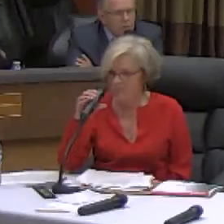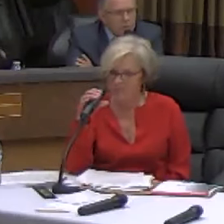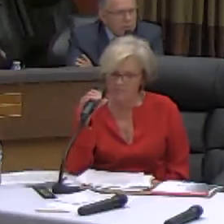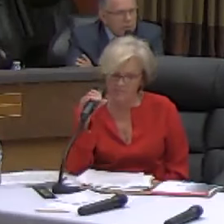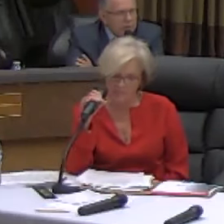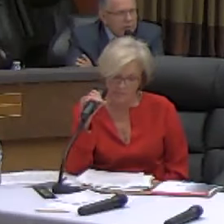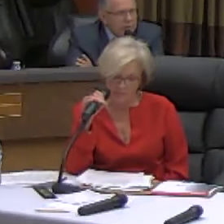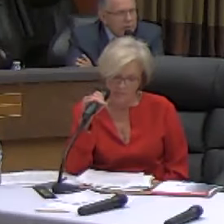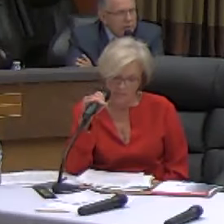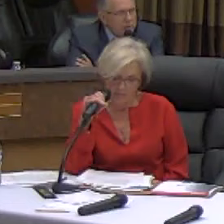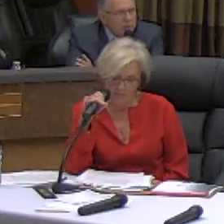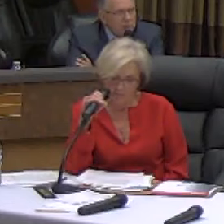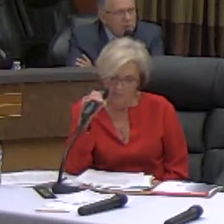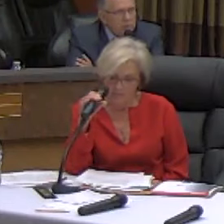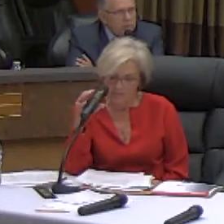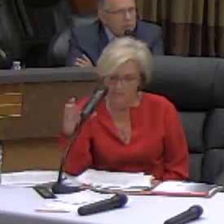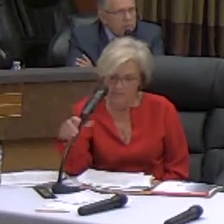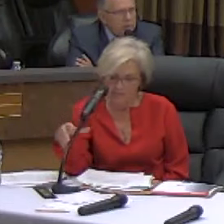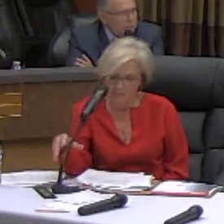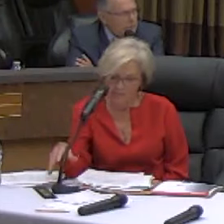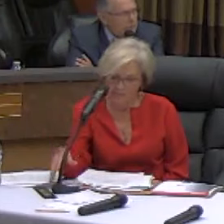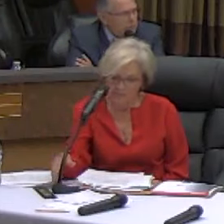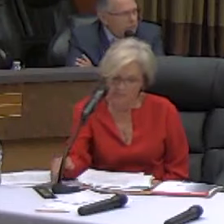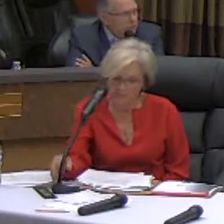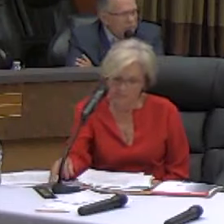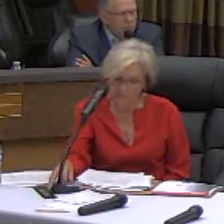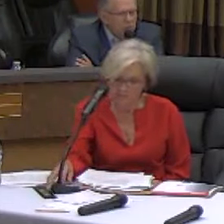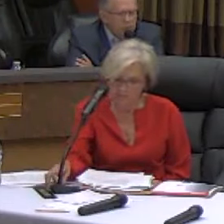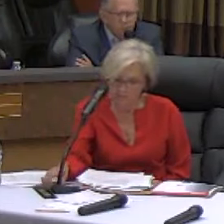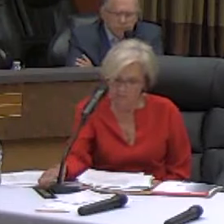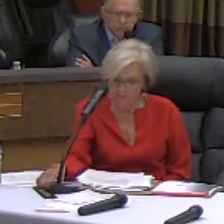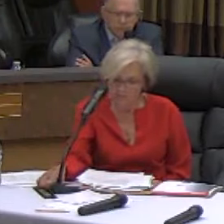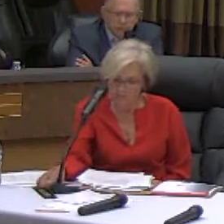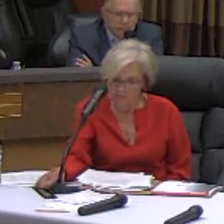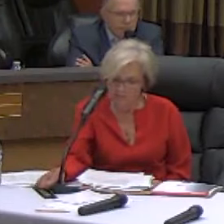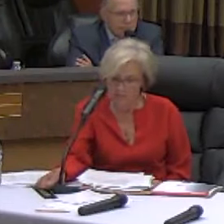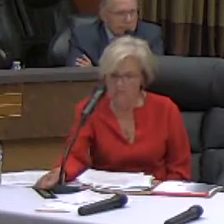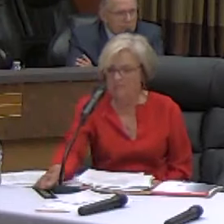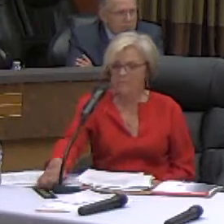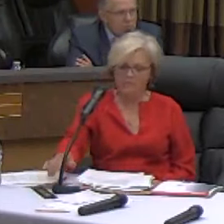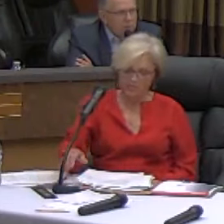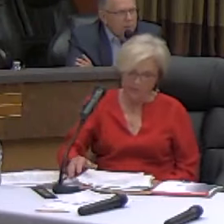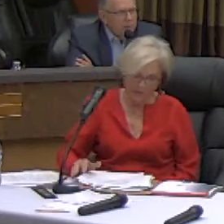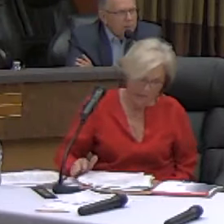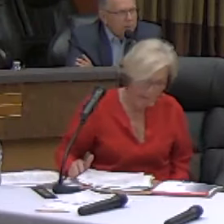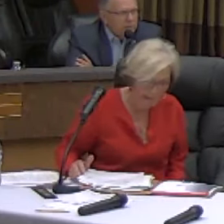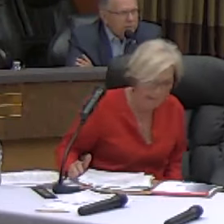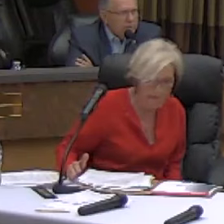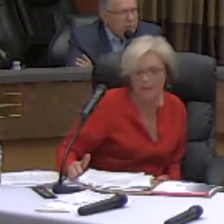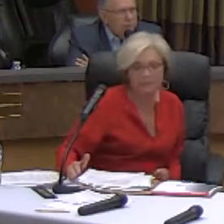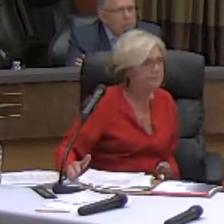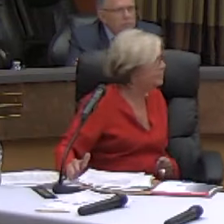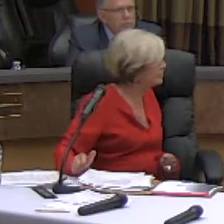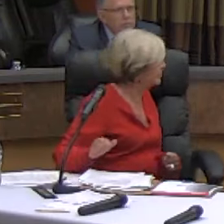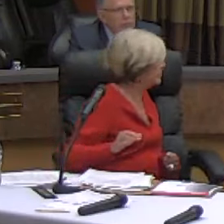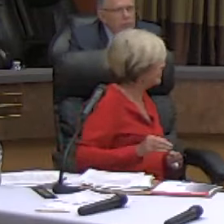Well, I don't think we have a date certain here until the restrictions of our public meetings are